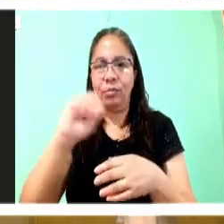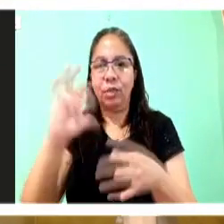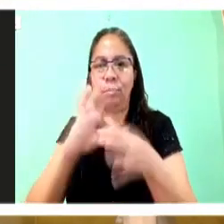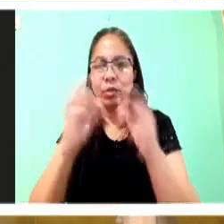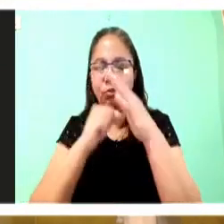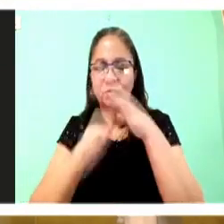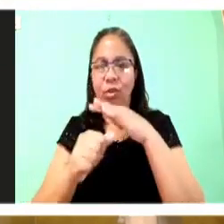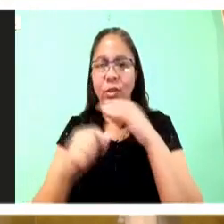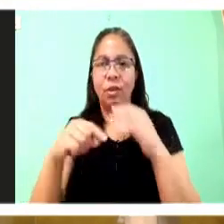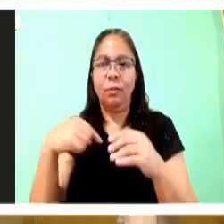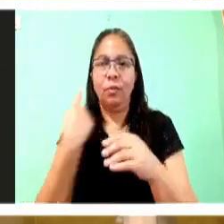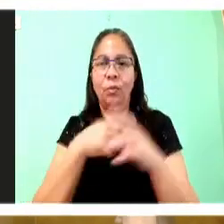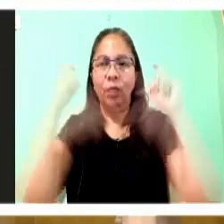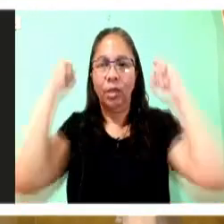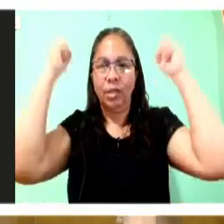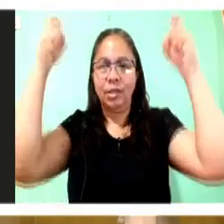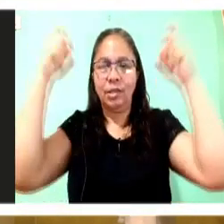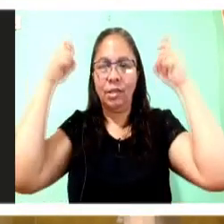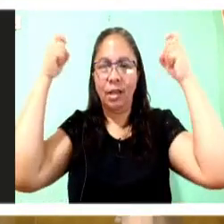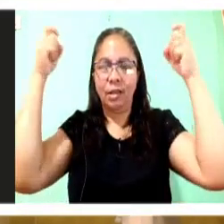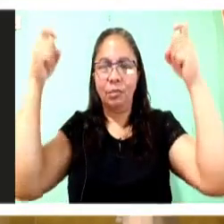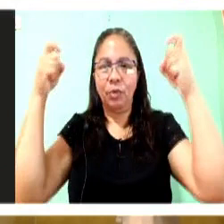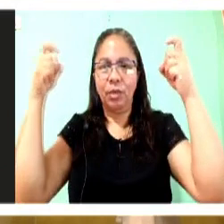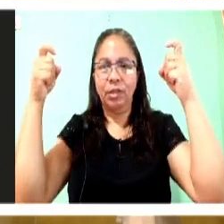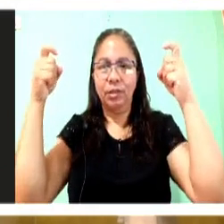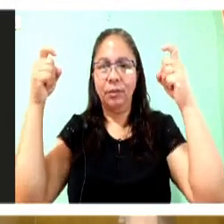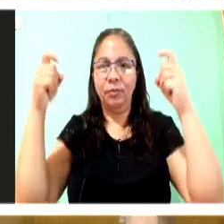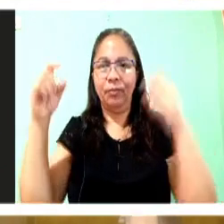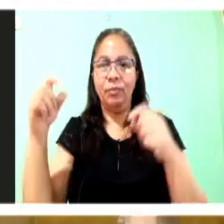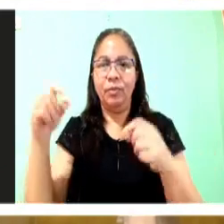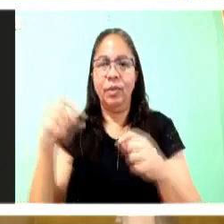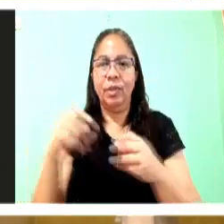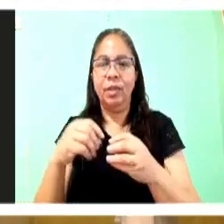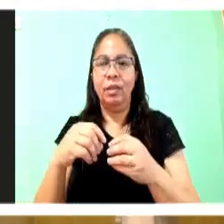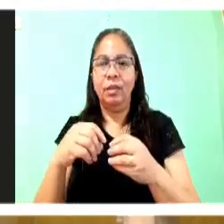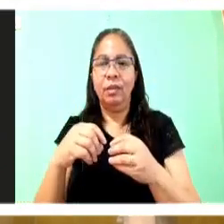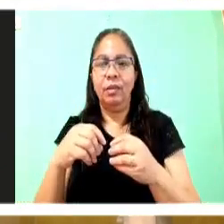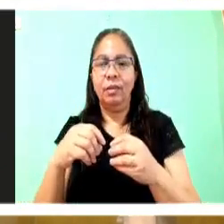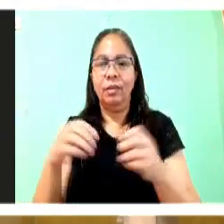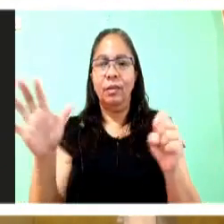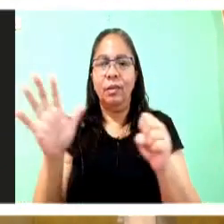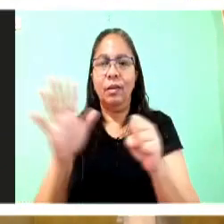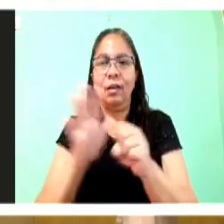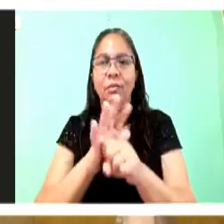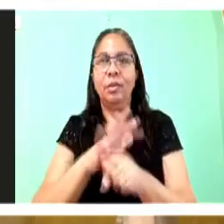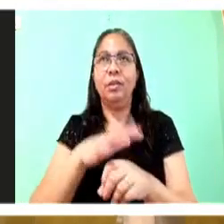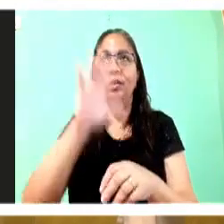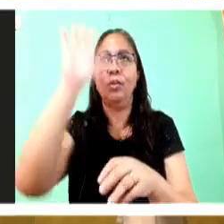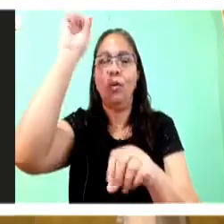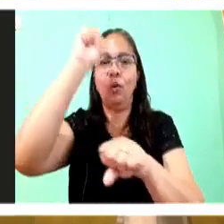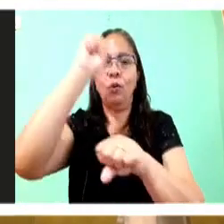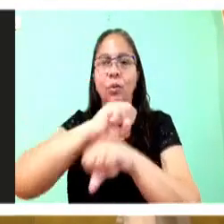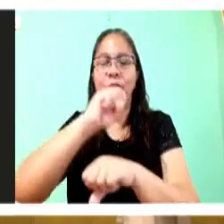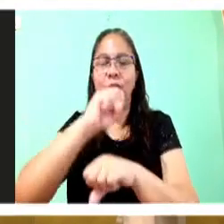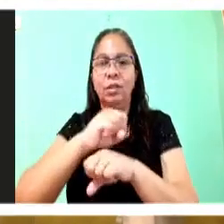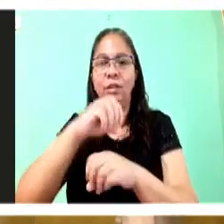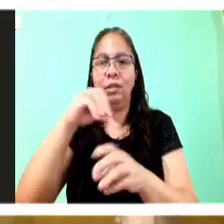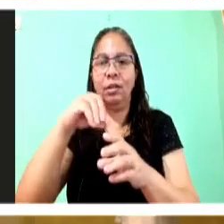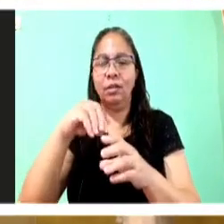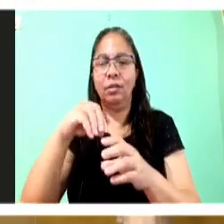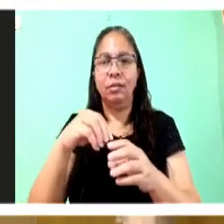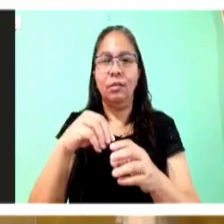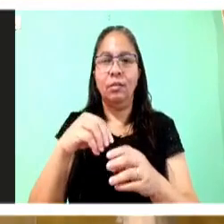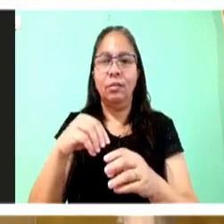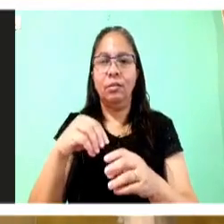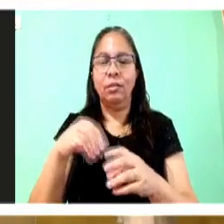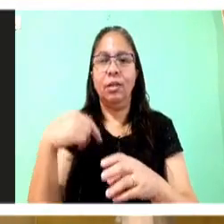with dutiful service, graciously complete the sanctifying work by which you are pleased to